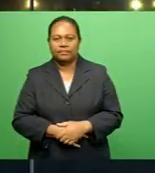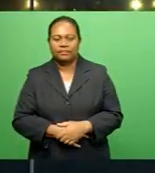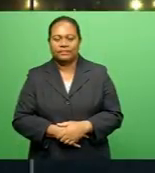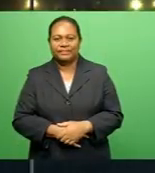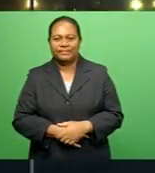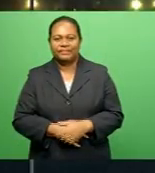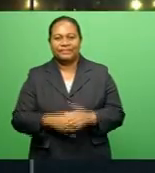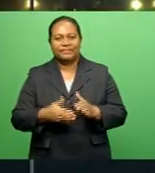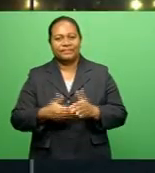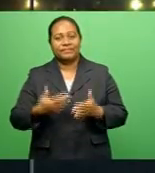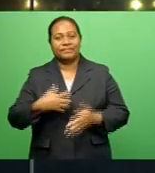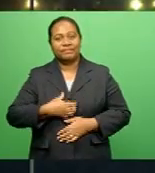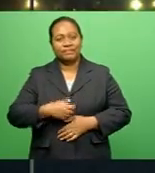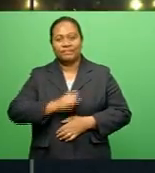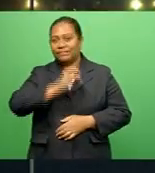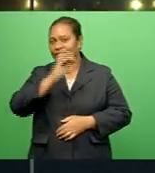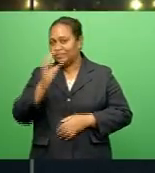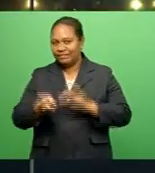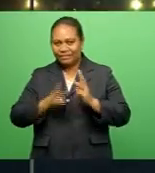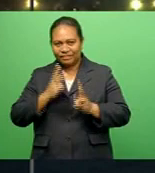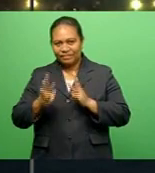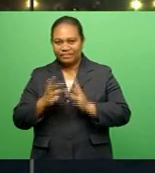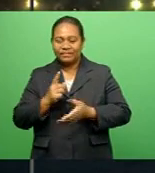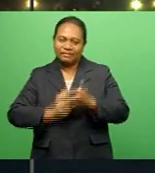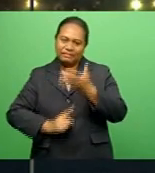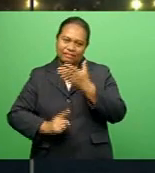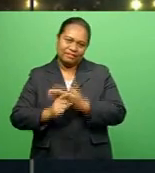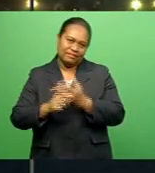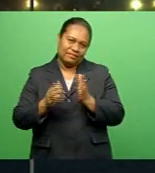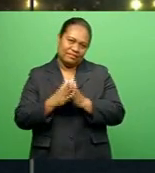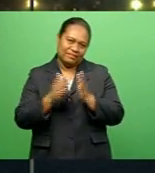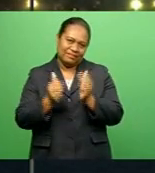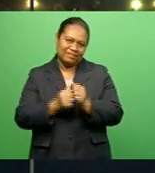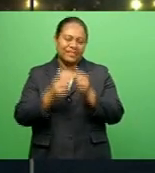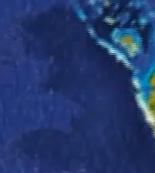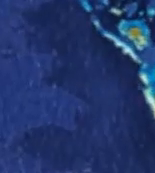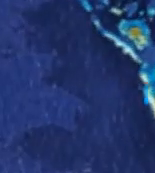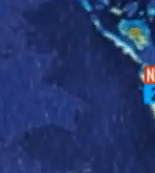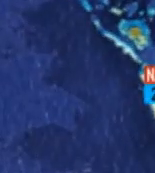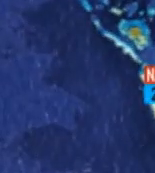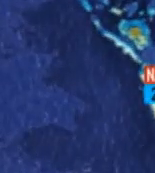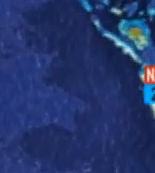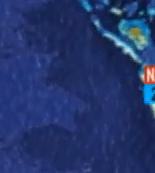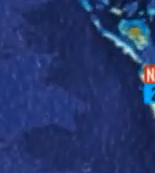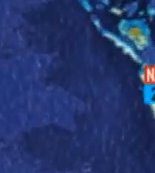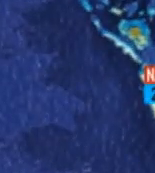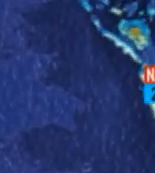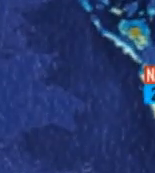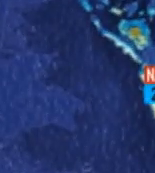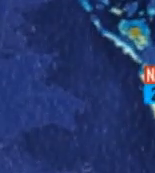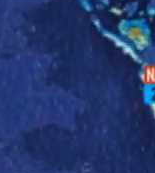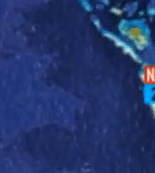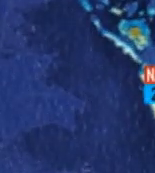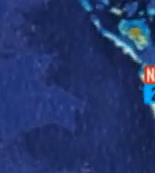We're in for more fine weather leading into the weekend. In the west, it was another warm, sunny day.